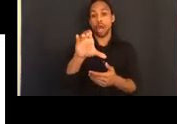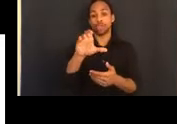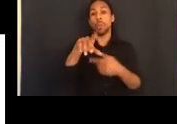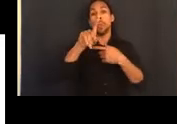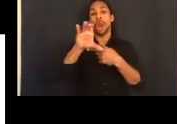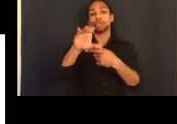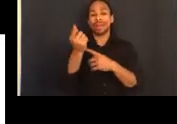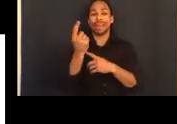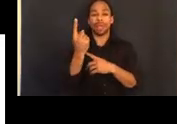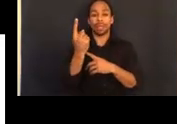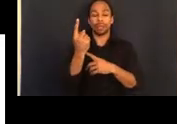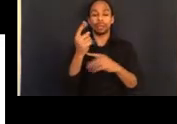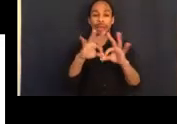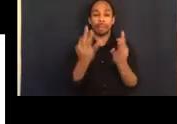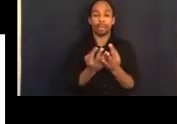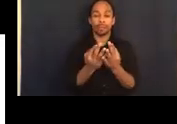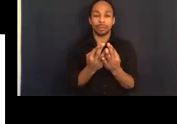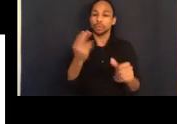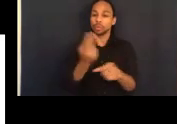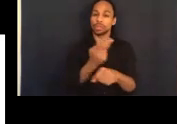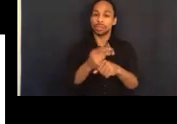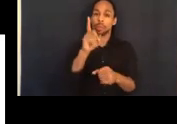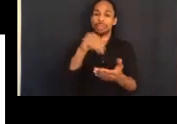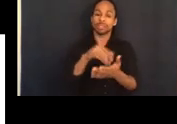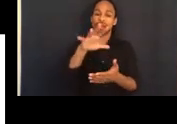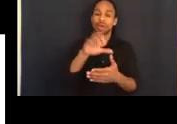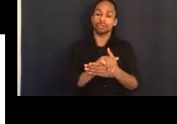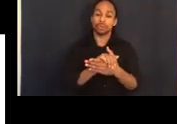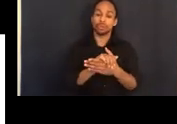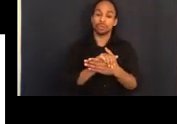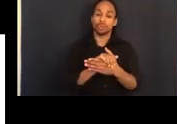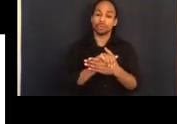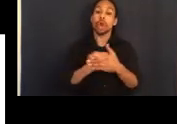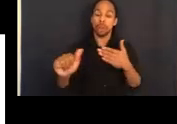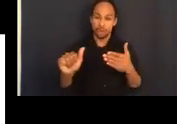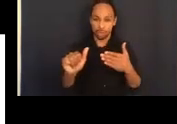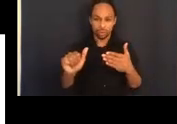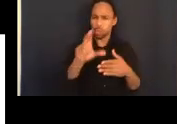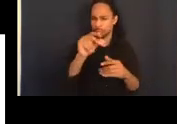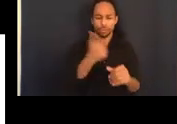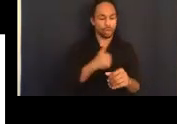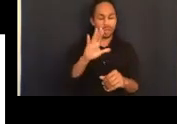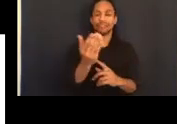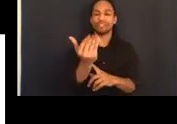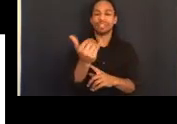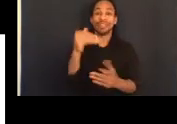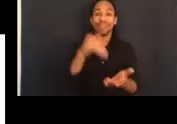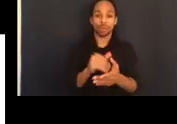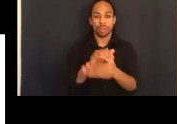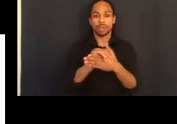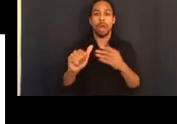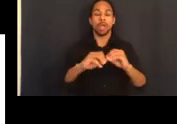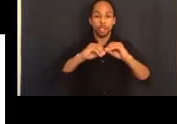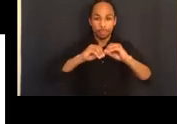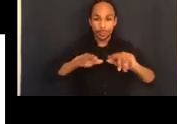With $15,000 we distribute in checks and to families of 4 or 5